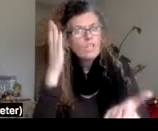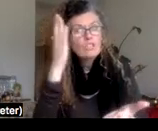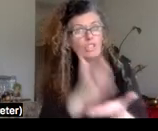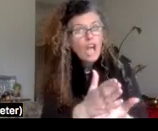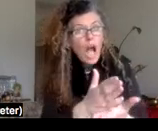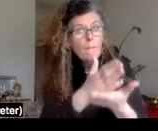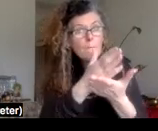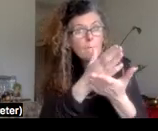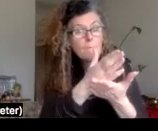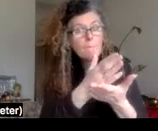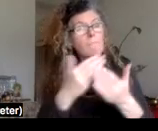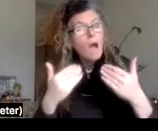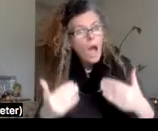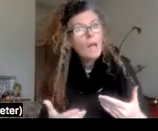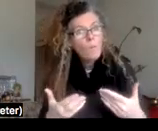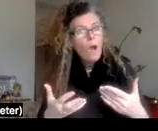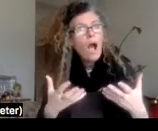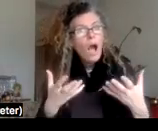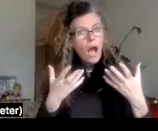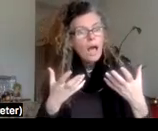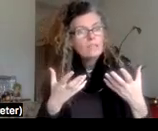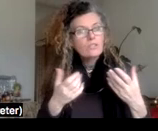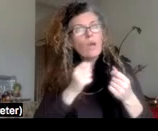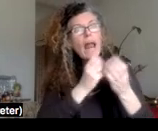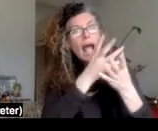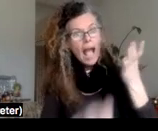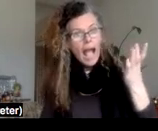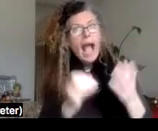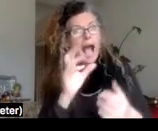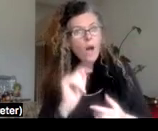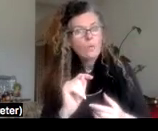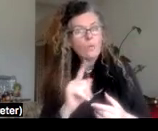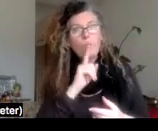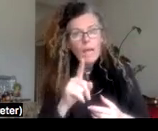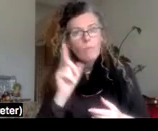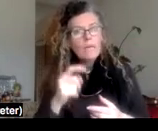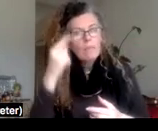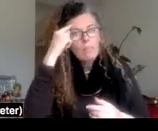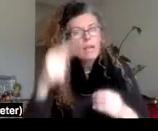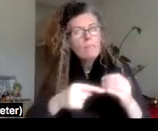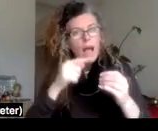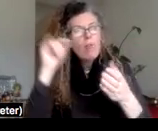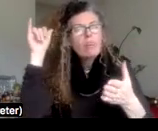up? Your body wants to get it out, right? So we really need to think about